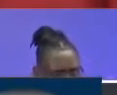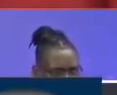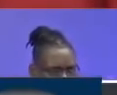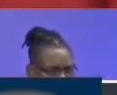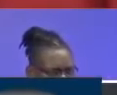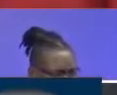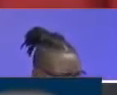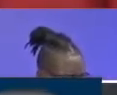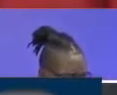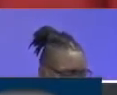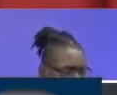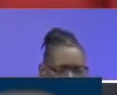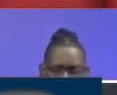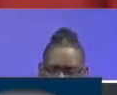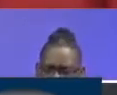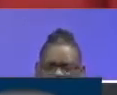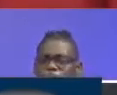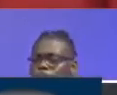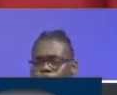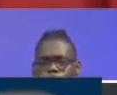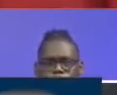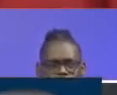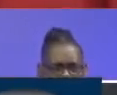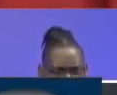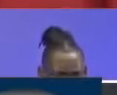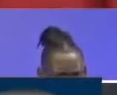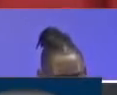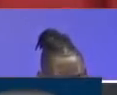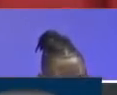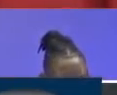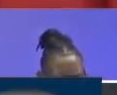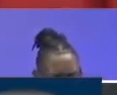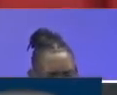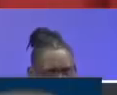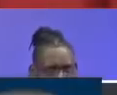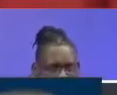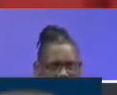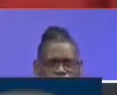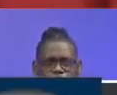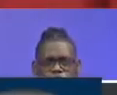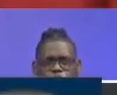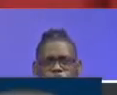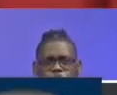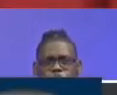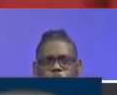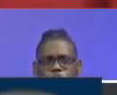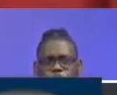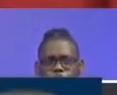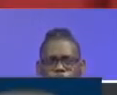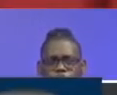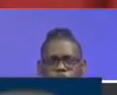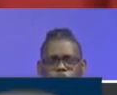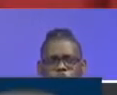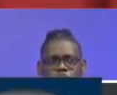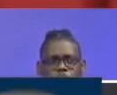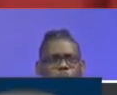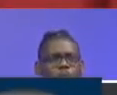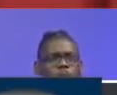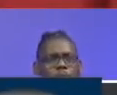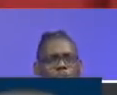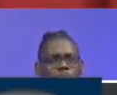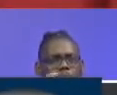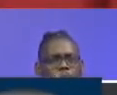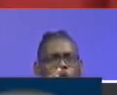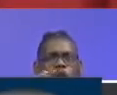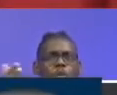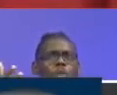of ventilation and other issues. It is quite remarkable to give forewarning, as the Honourable Prime Minister is doing